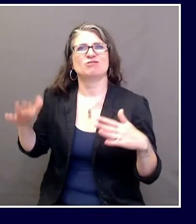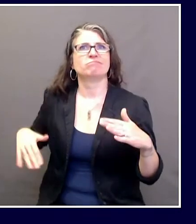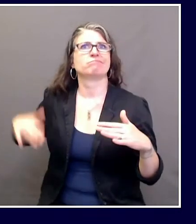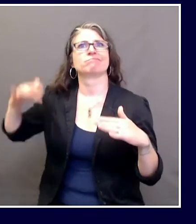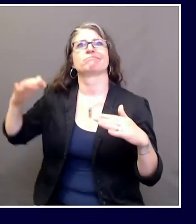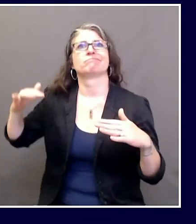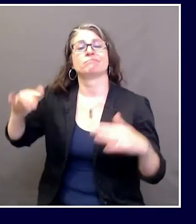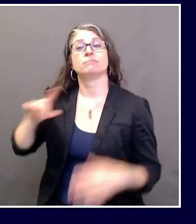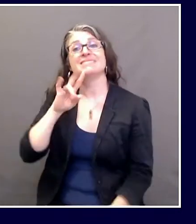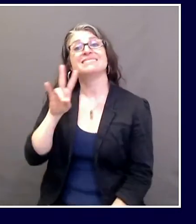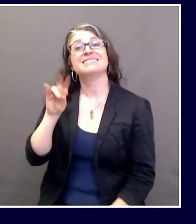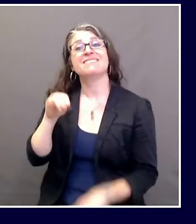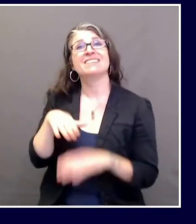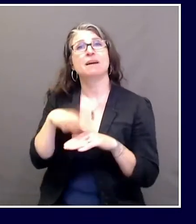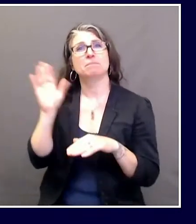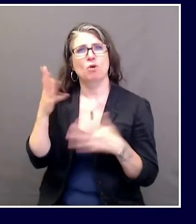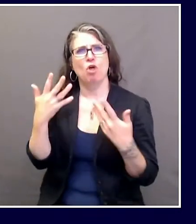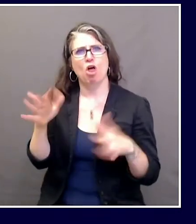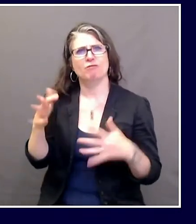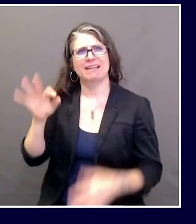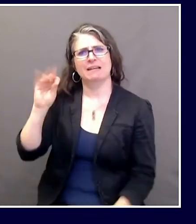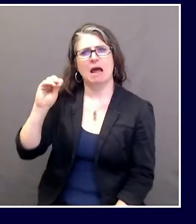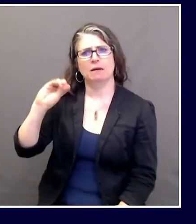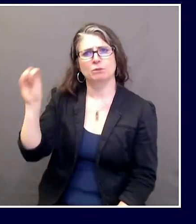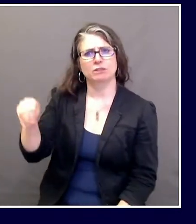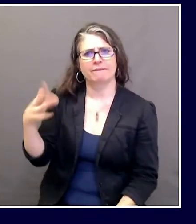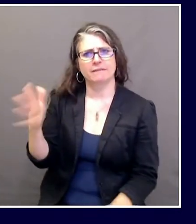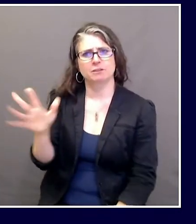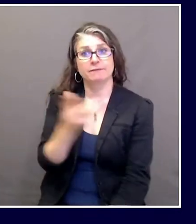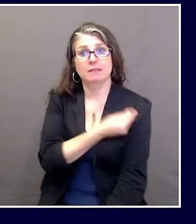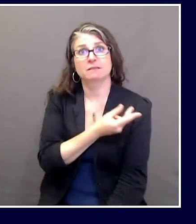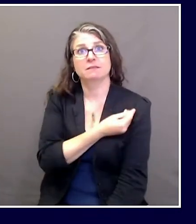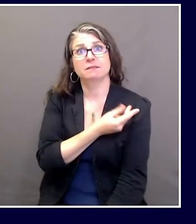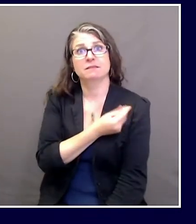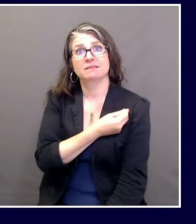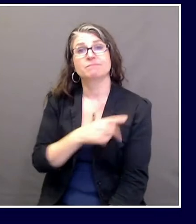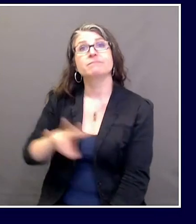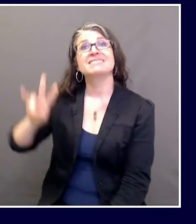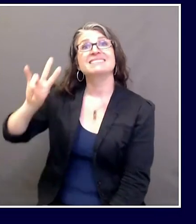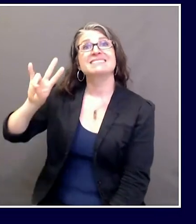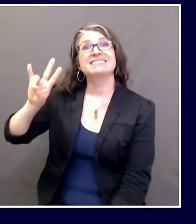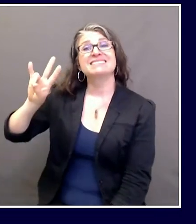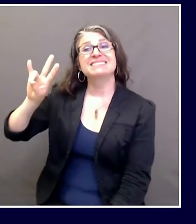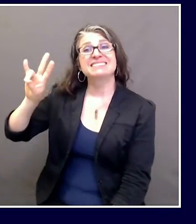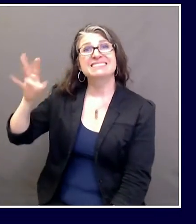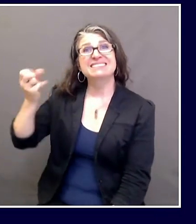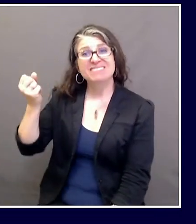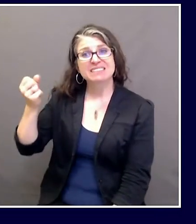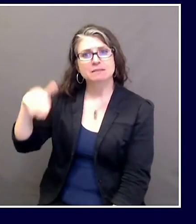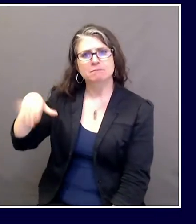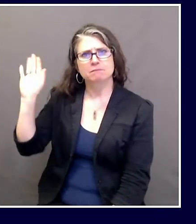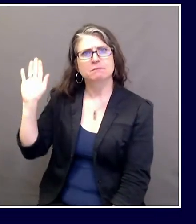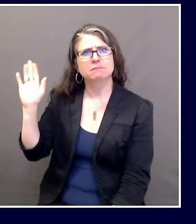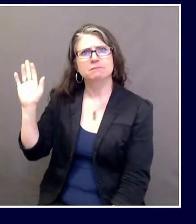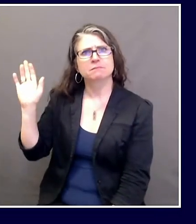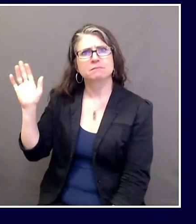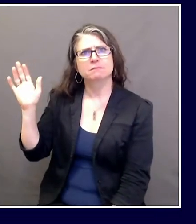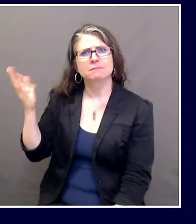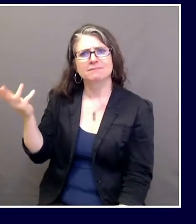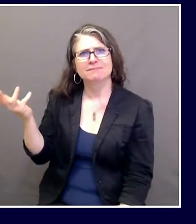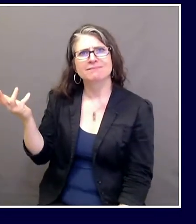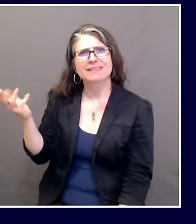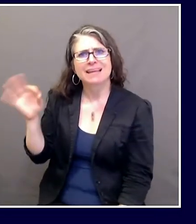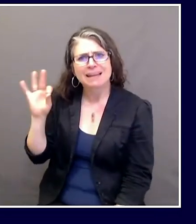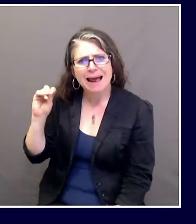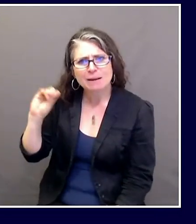Maine, 90% of people in their 70s in Maine have gotten a final dose of vaccine, 90%.